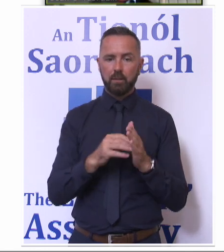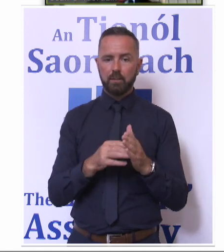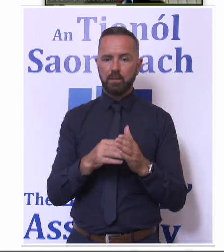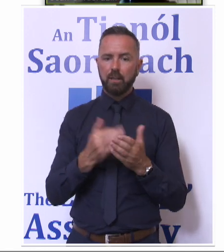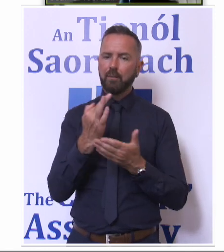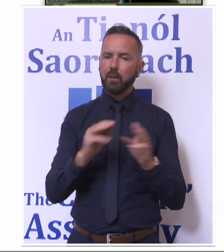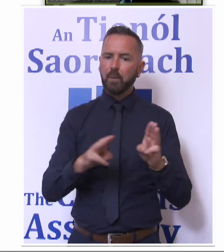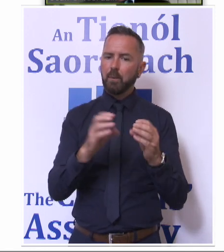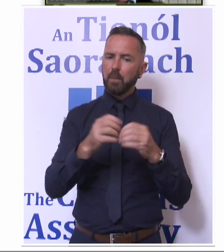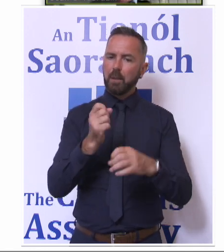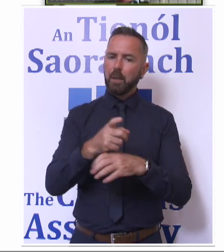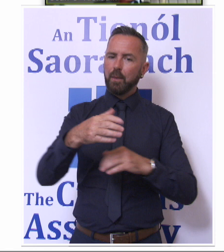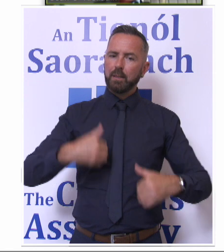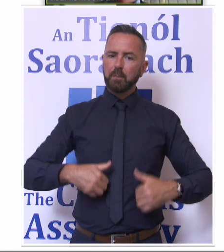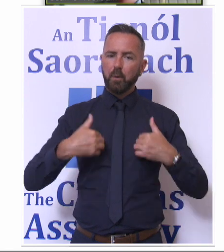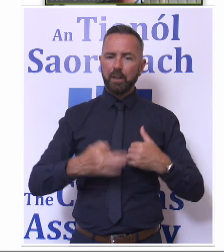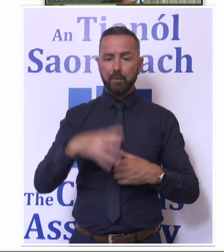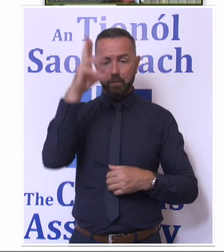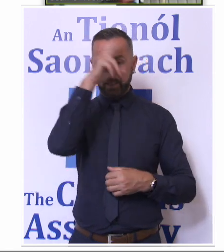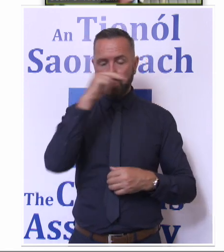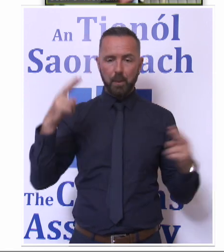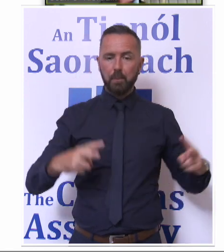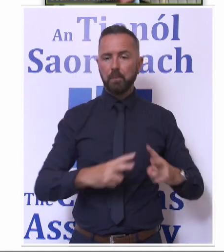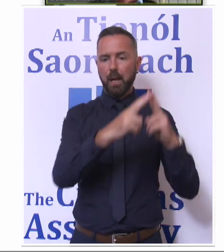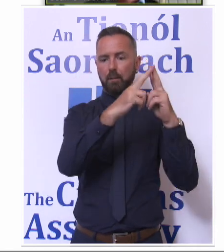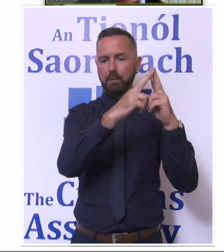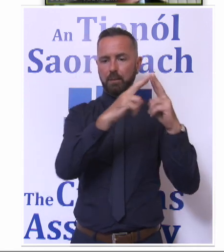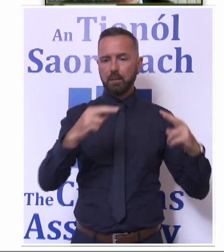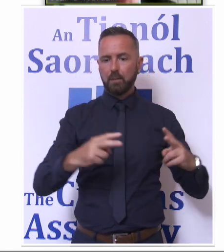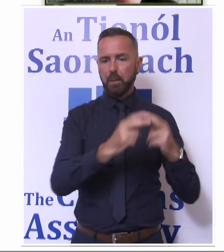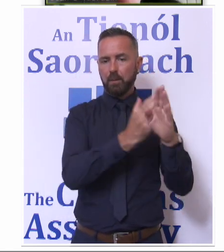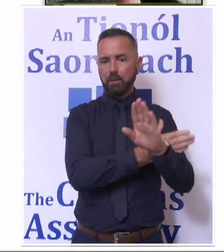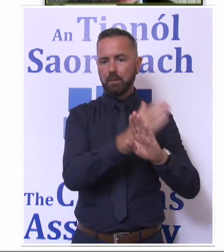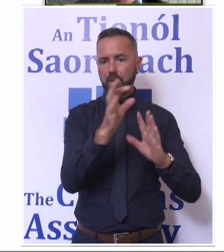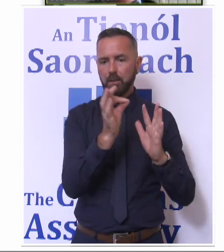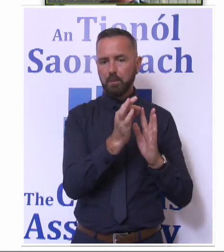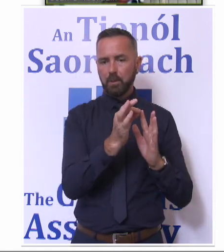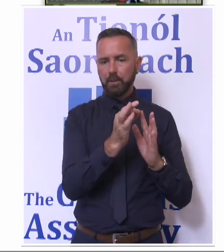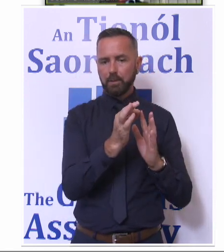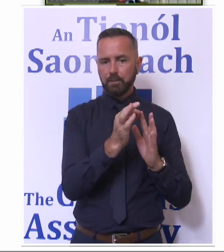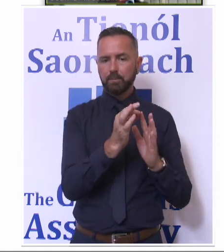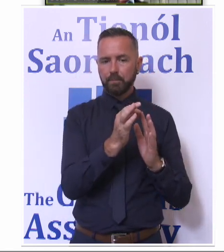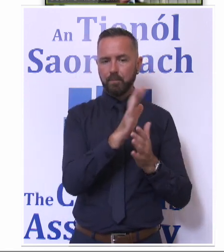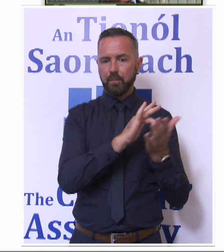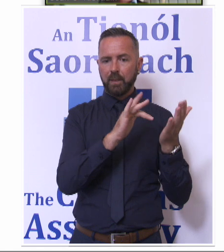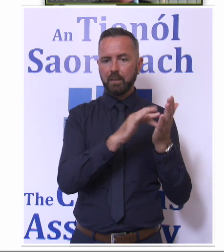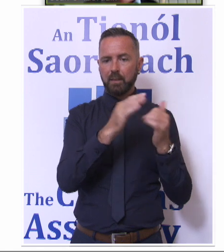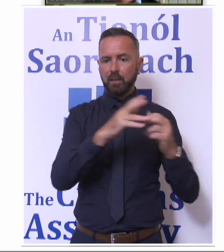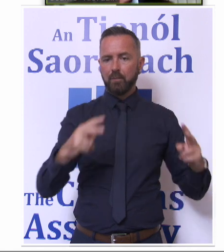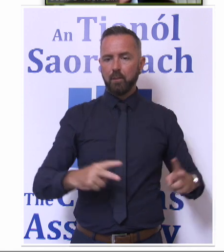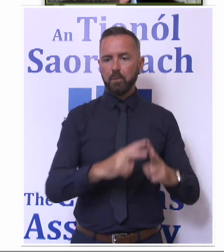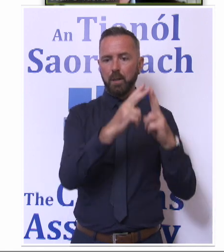If we take Paris as an initial starting point, okay, City Paris itself has a population